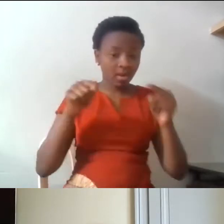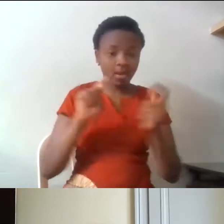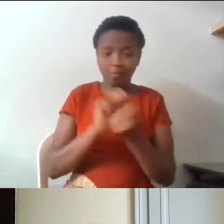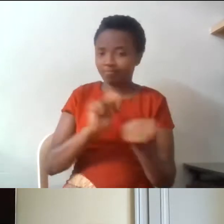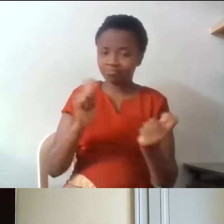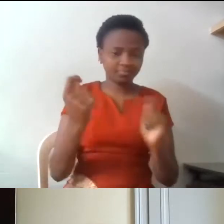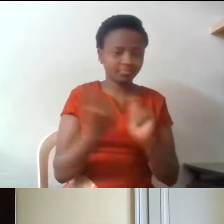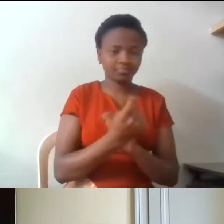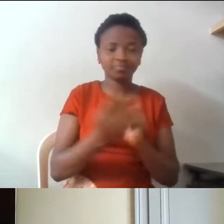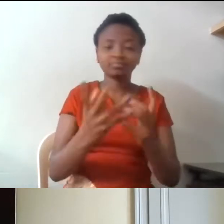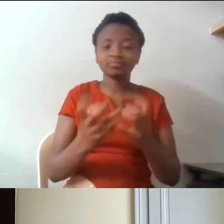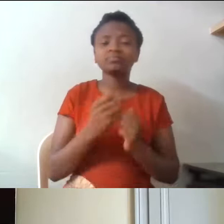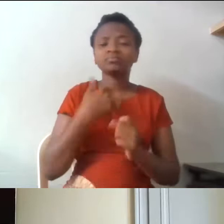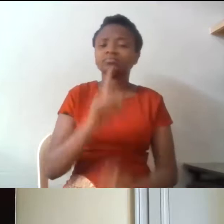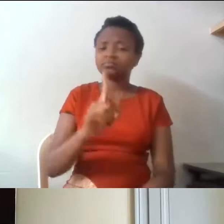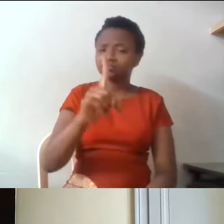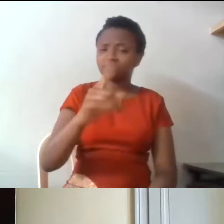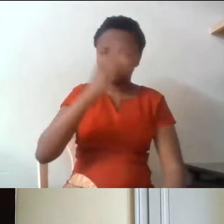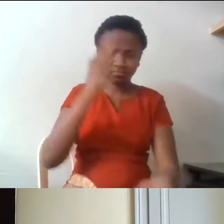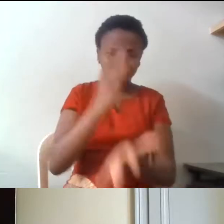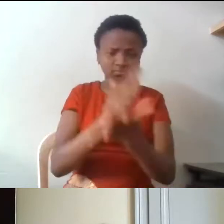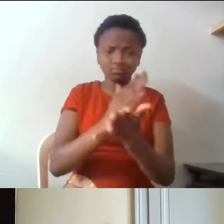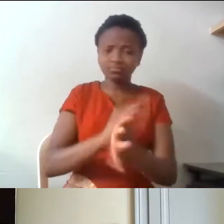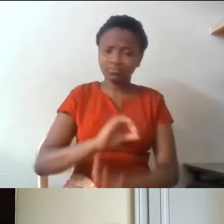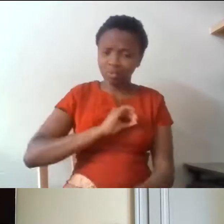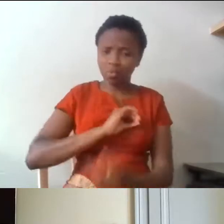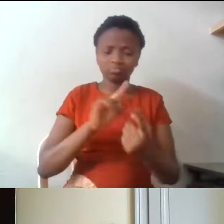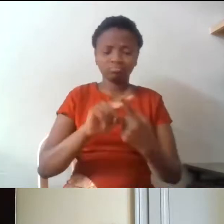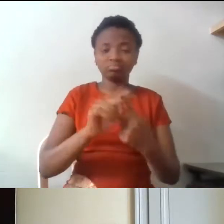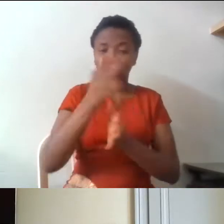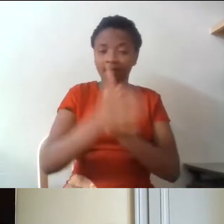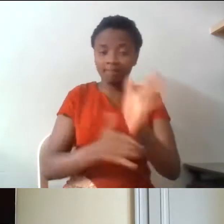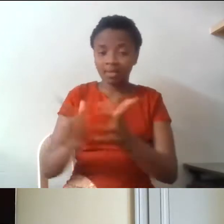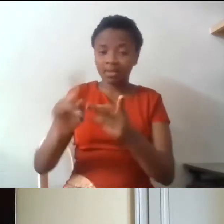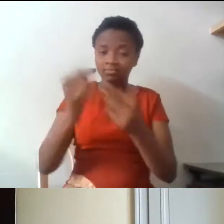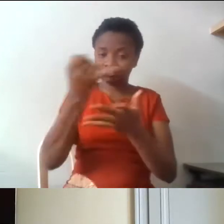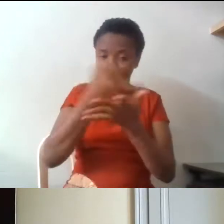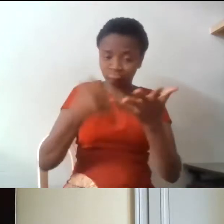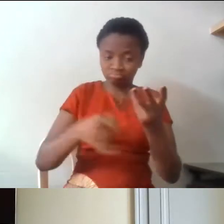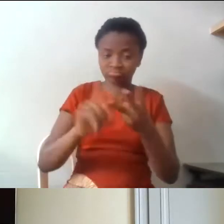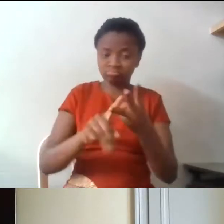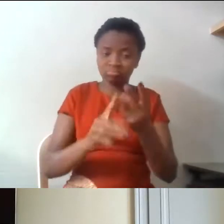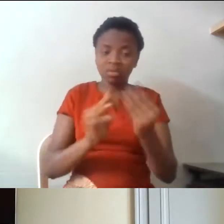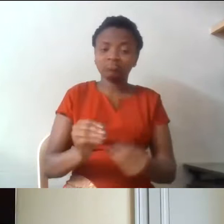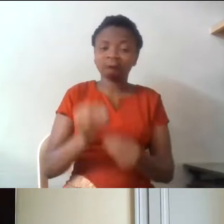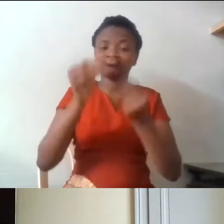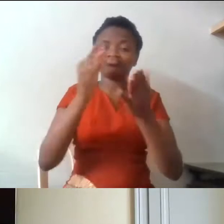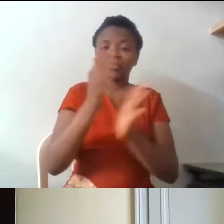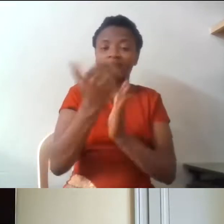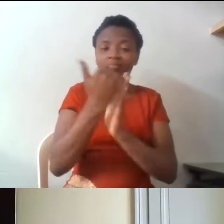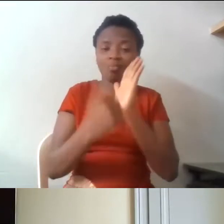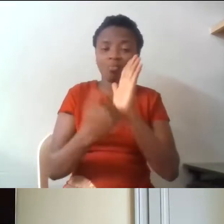true co-ownership in planning, designing, delivering programs and advocacy campaigns and